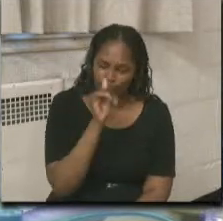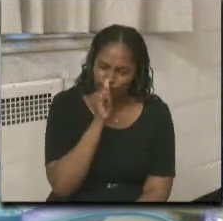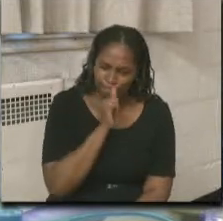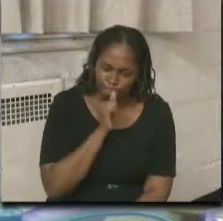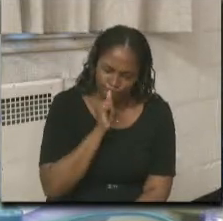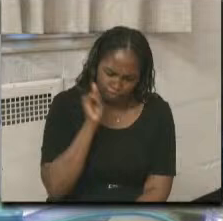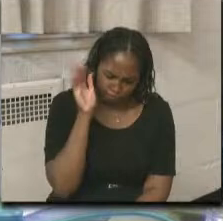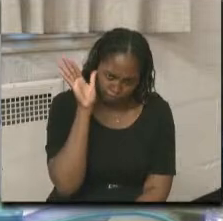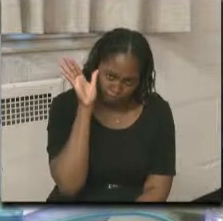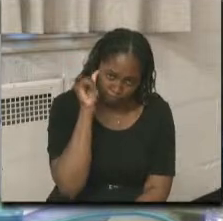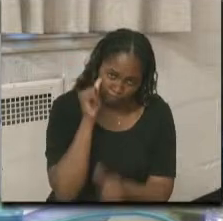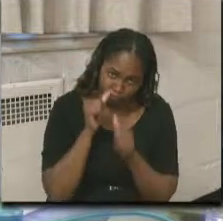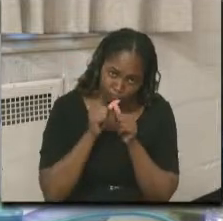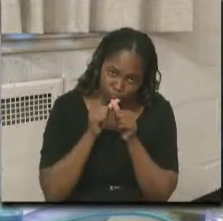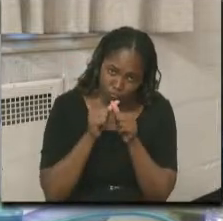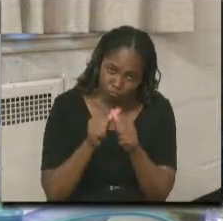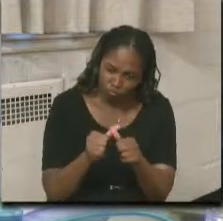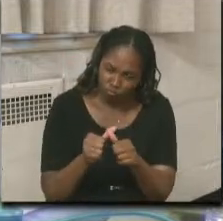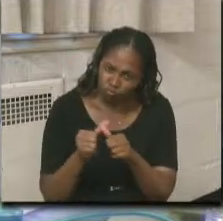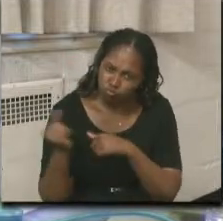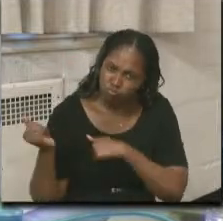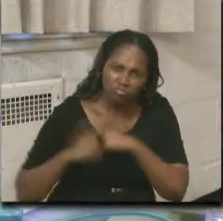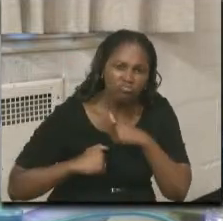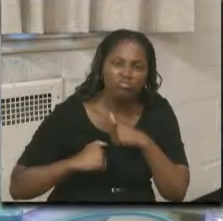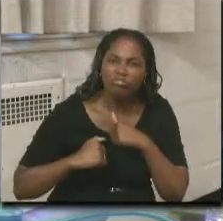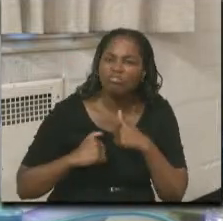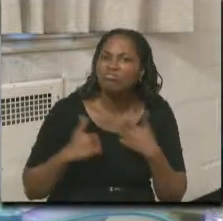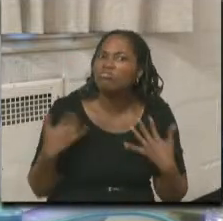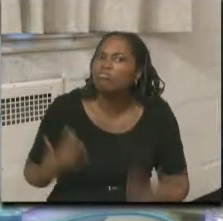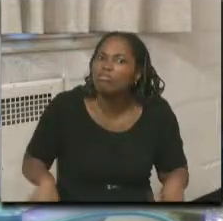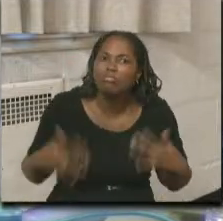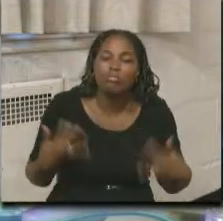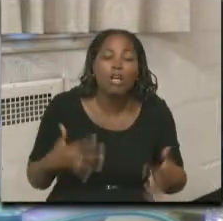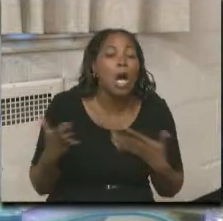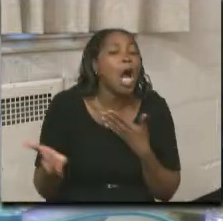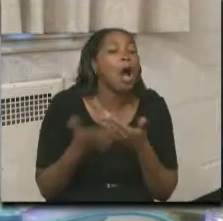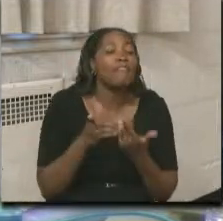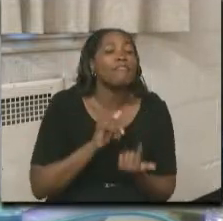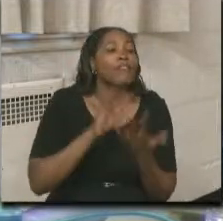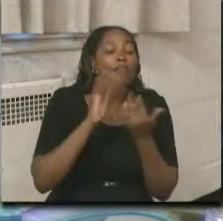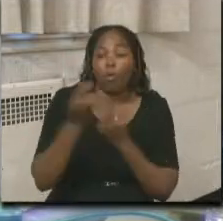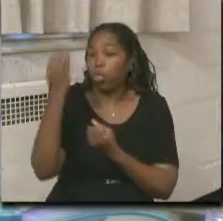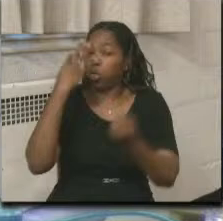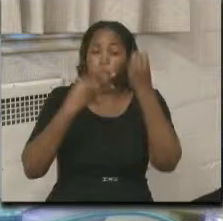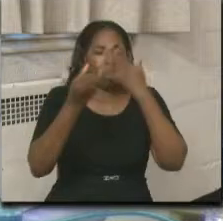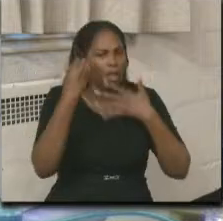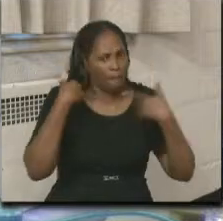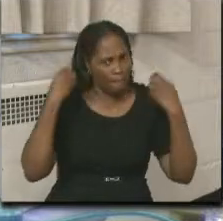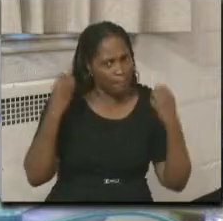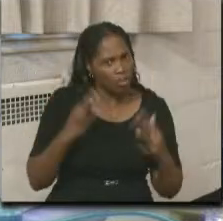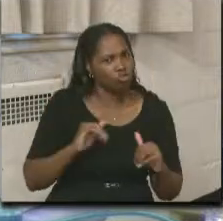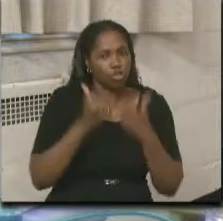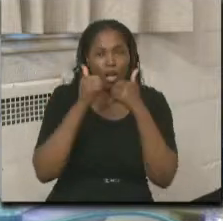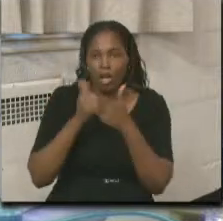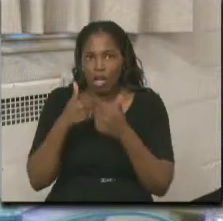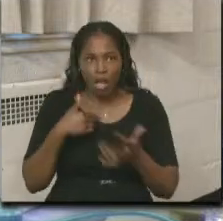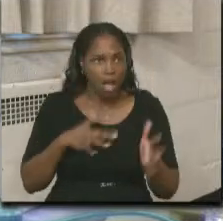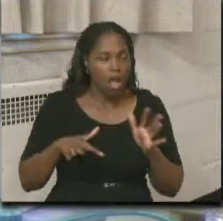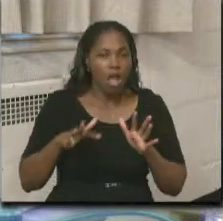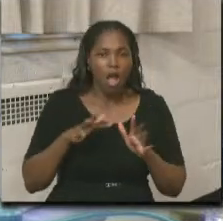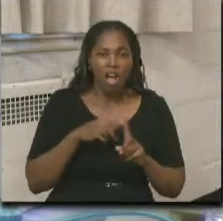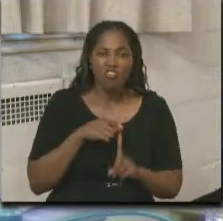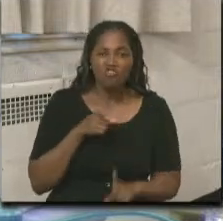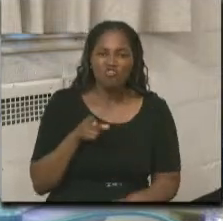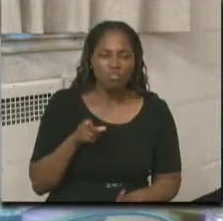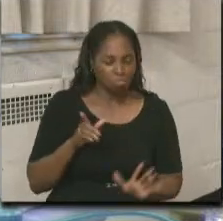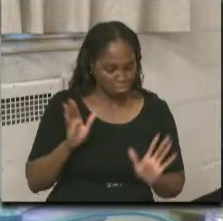remarkable. No matter what was thrown at you, we went through a lot of challenges, but